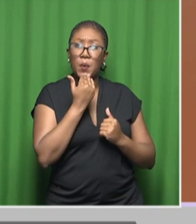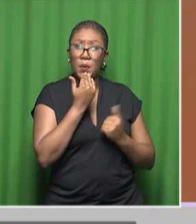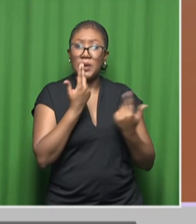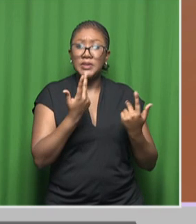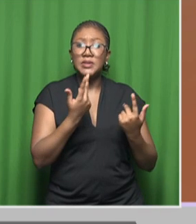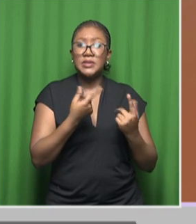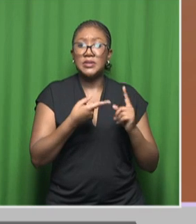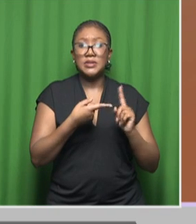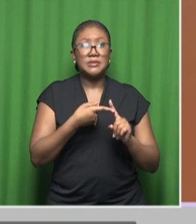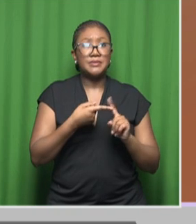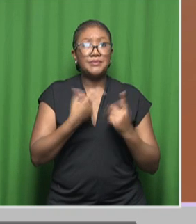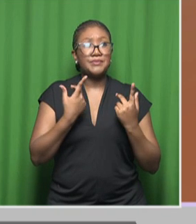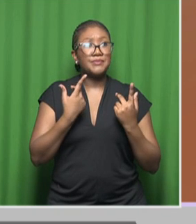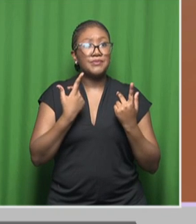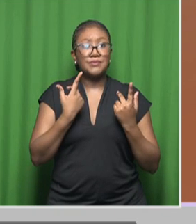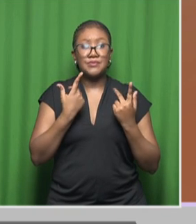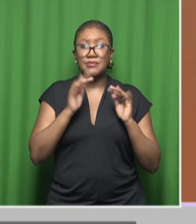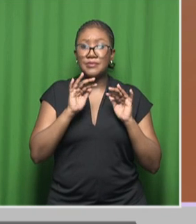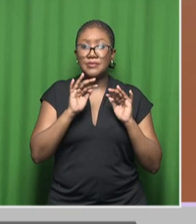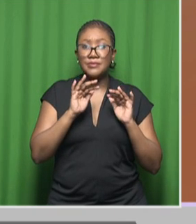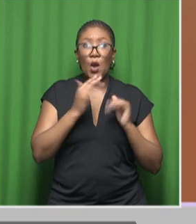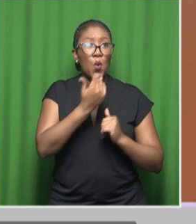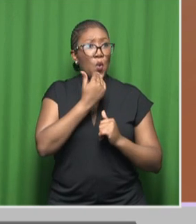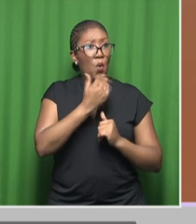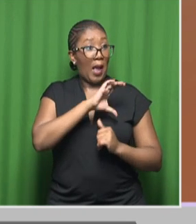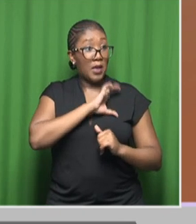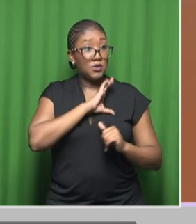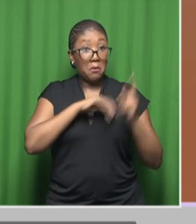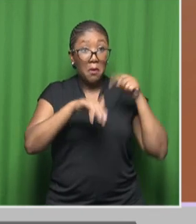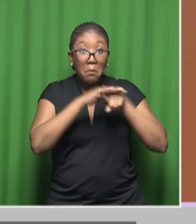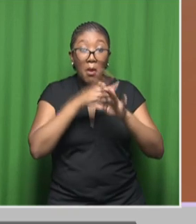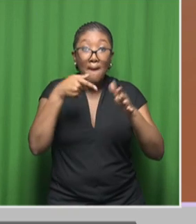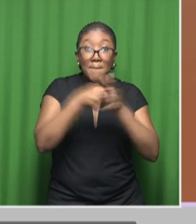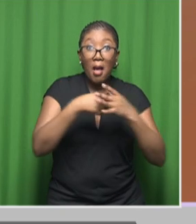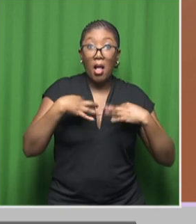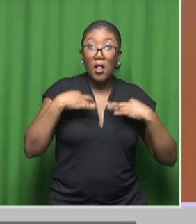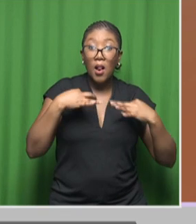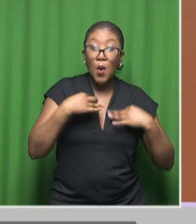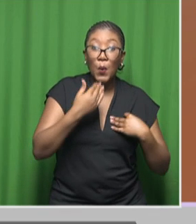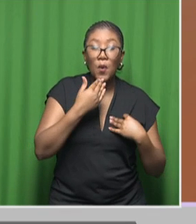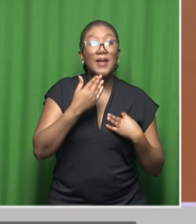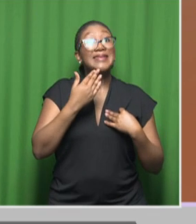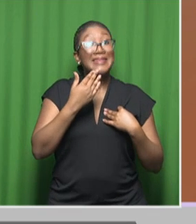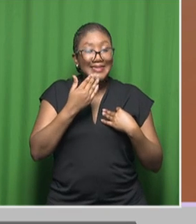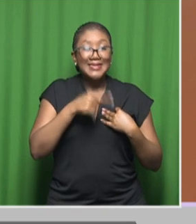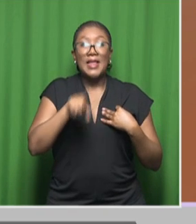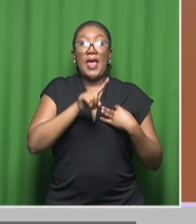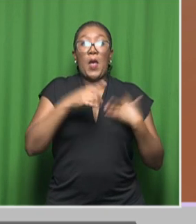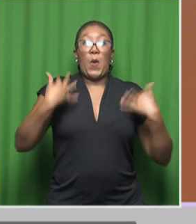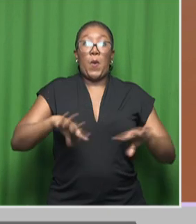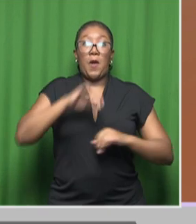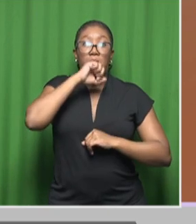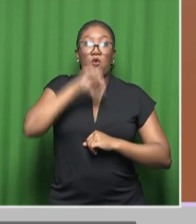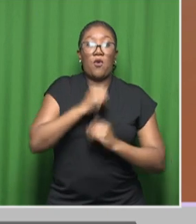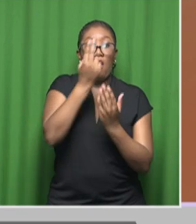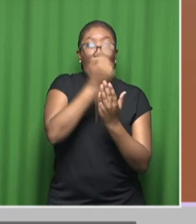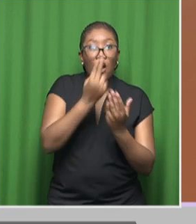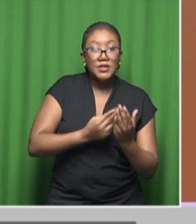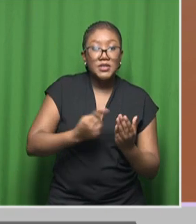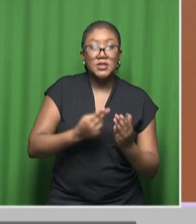Our target market are people that most of them appreciate art and things that